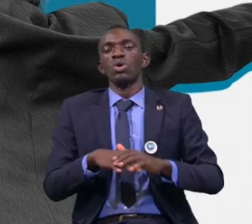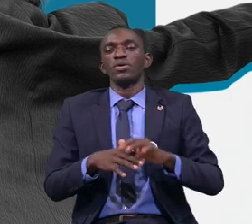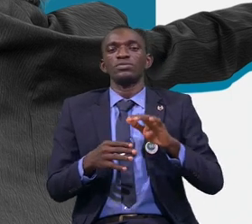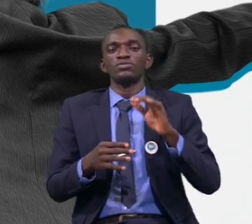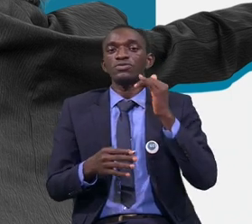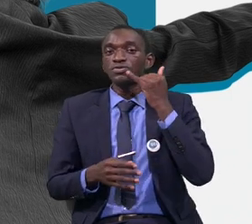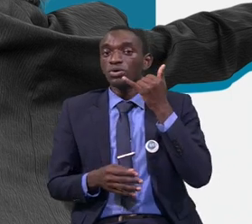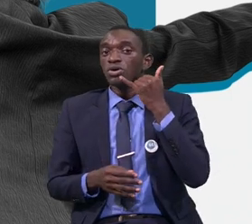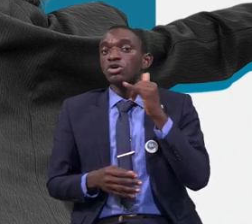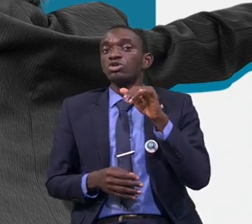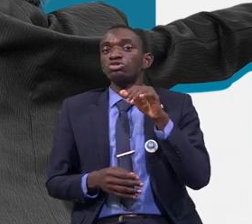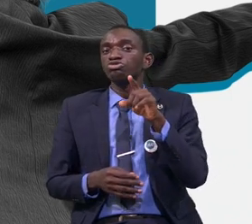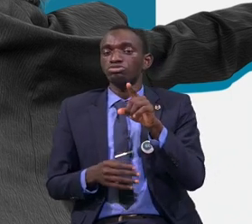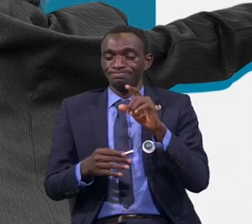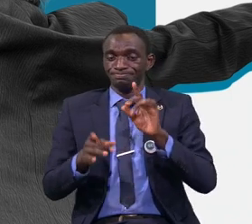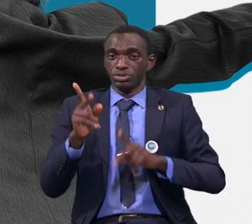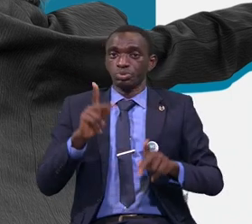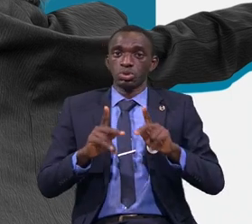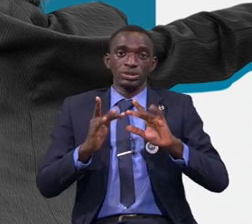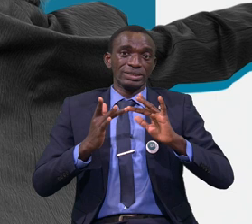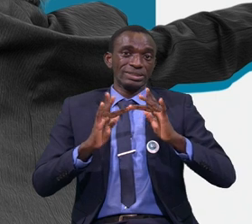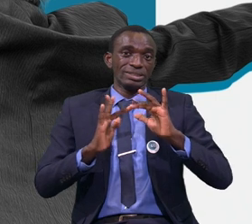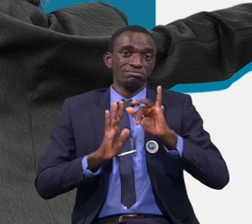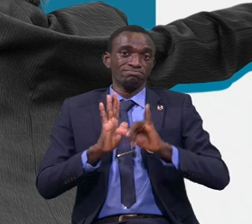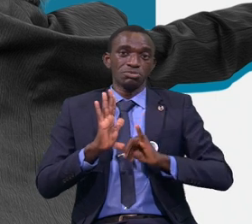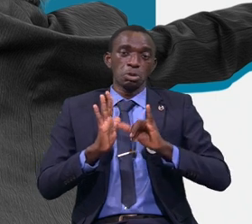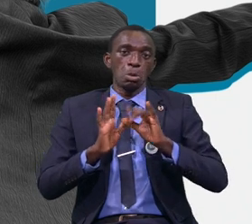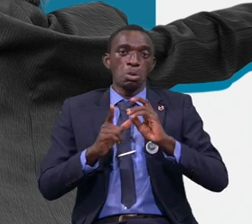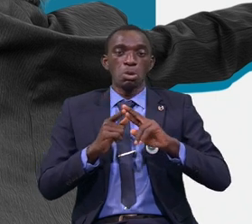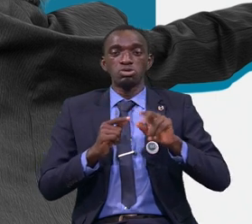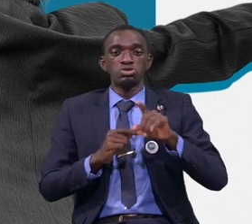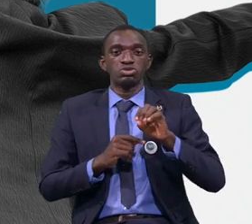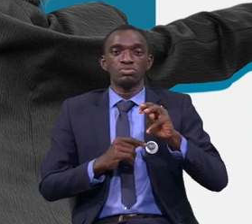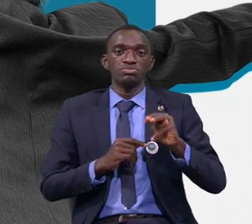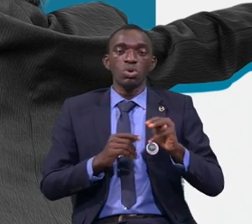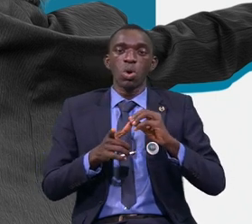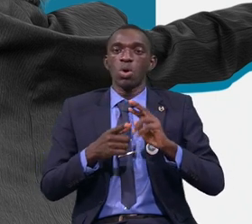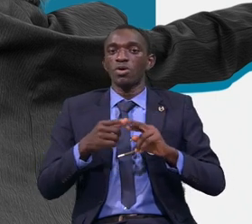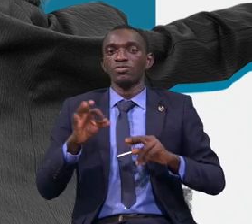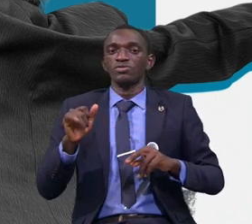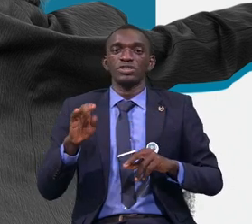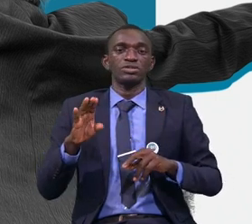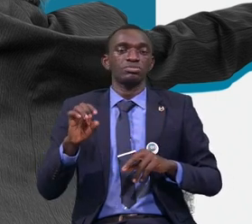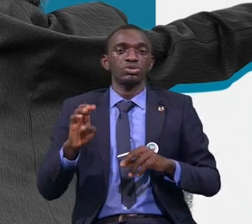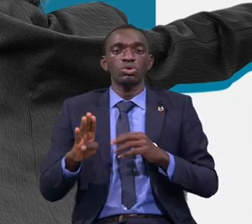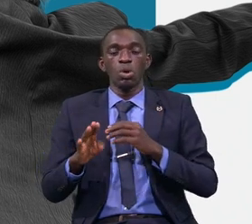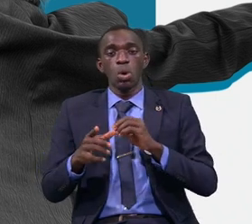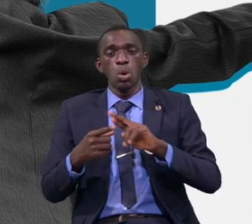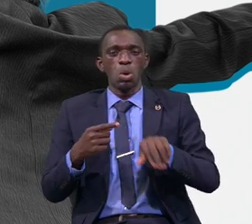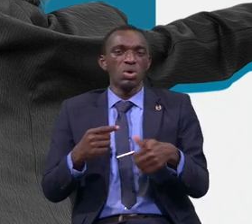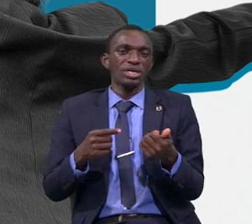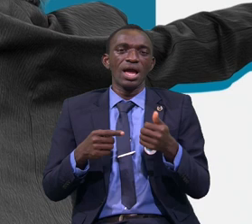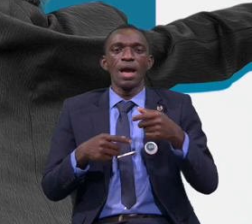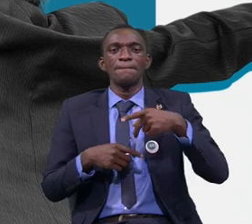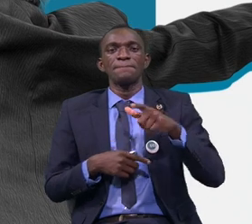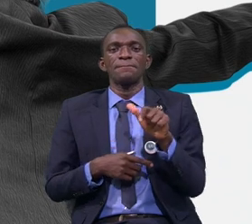form. You fill everything there and send to that number which you are seeing